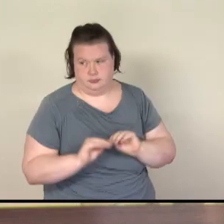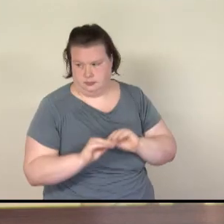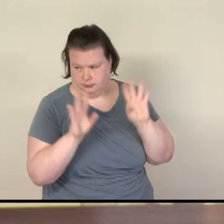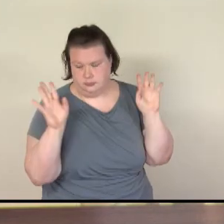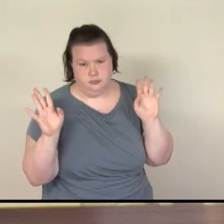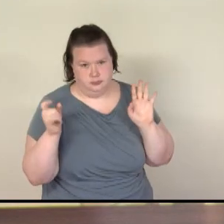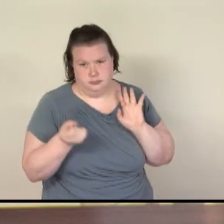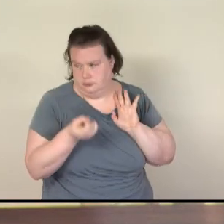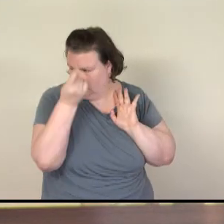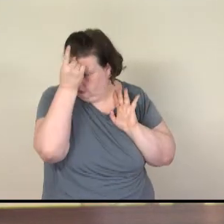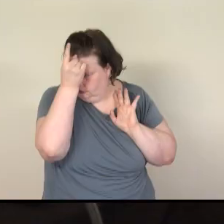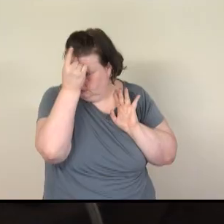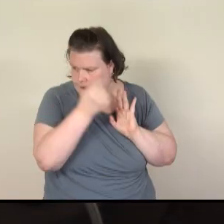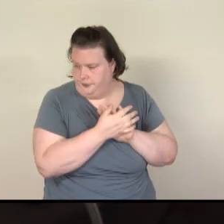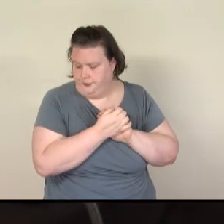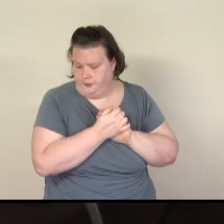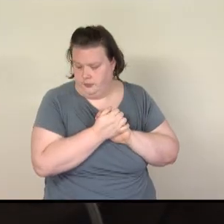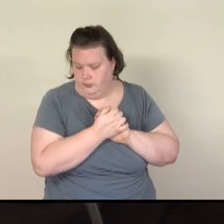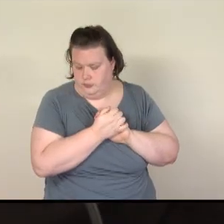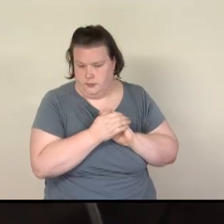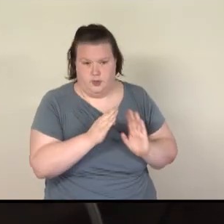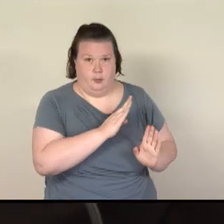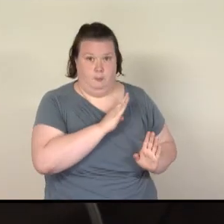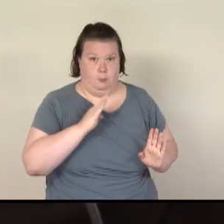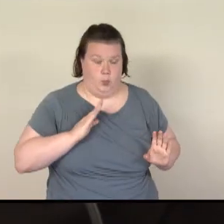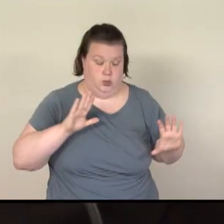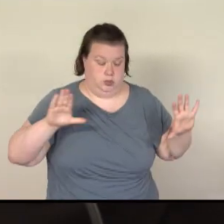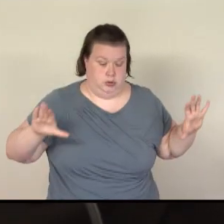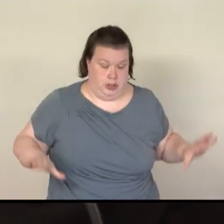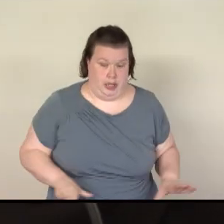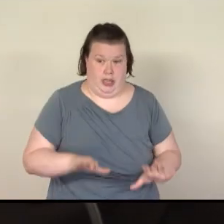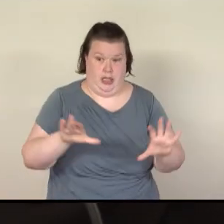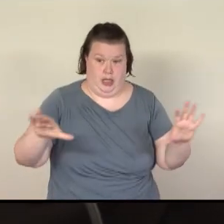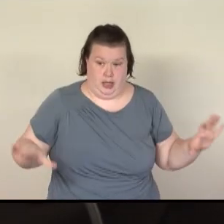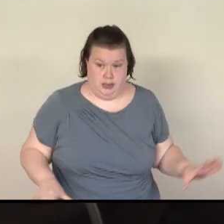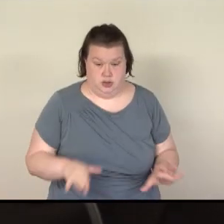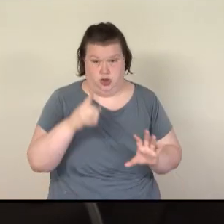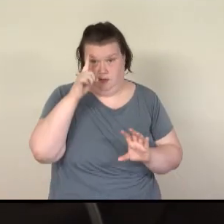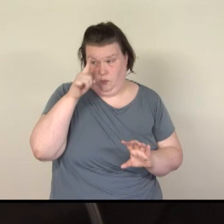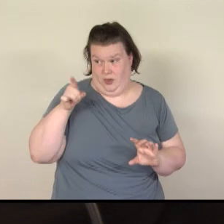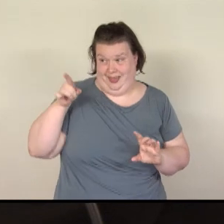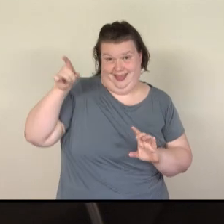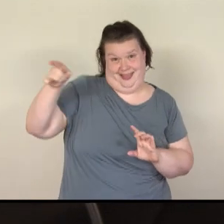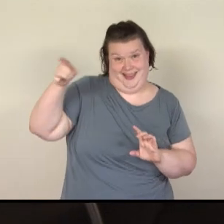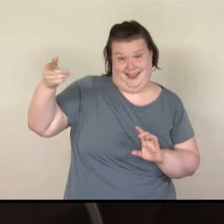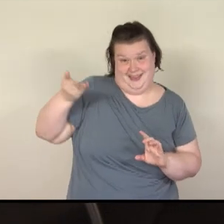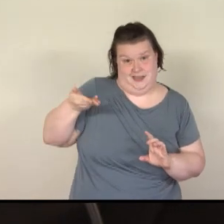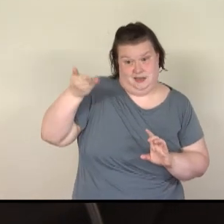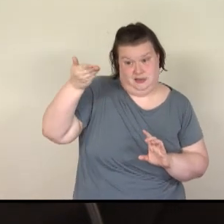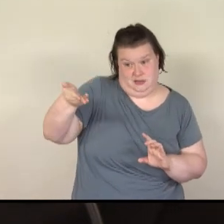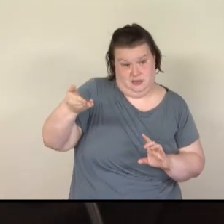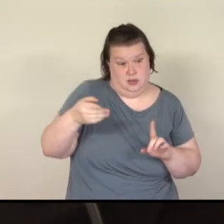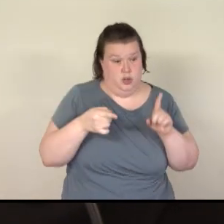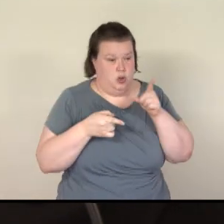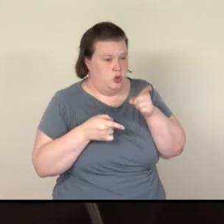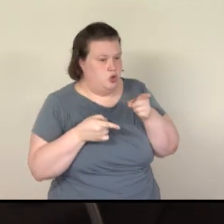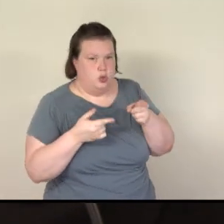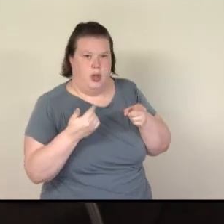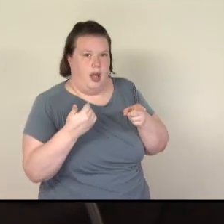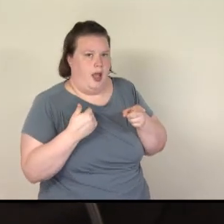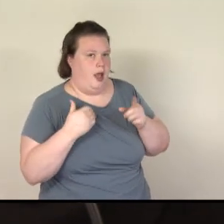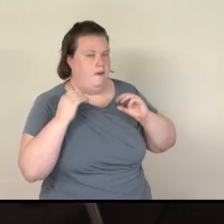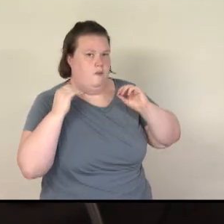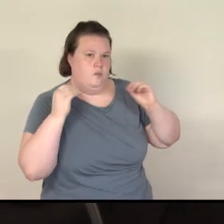that any action the board takes in response to the pending motion, you have no financial stake in